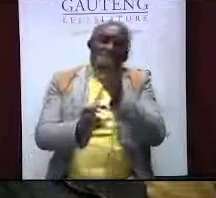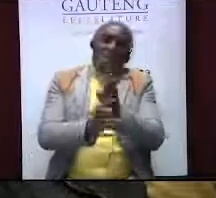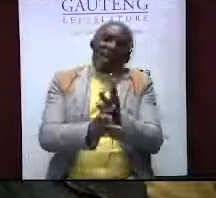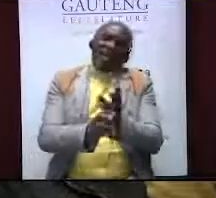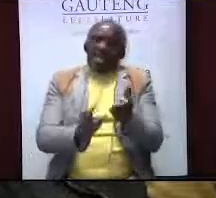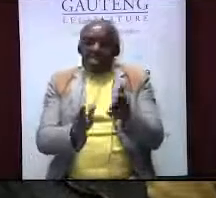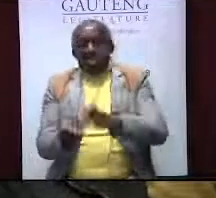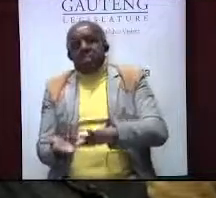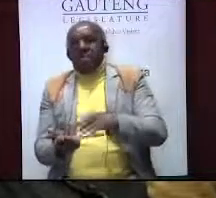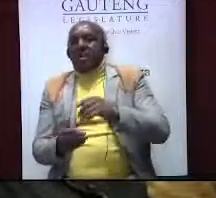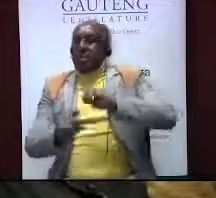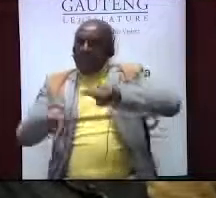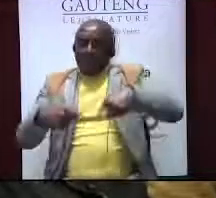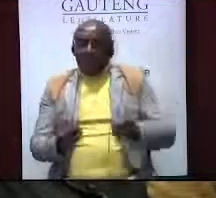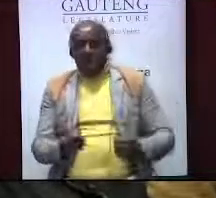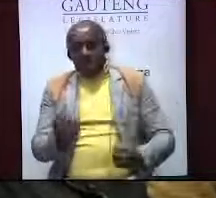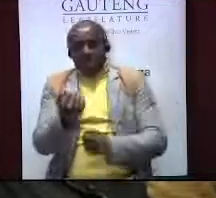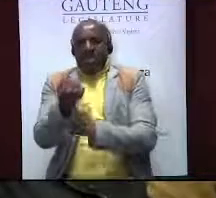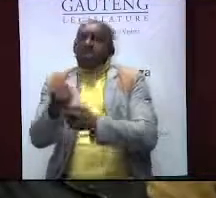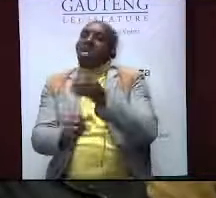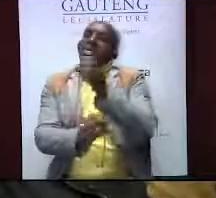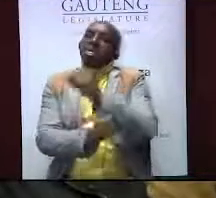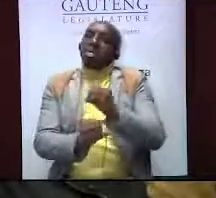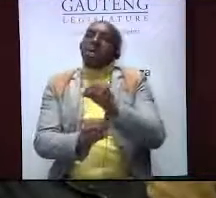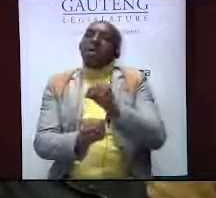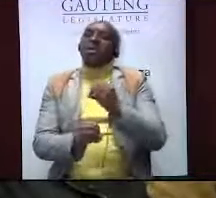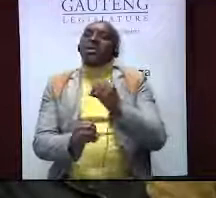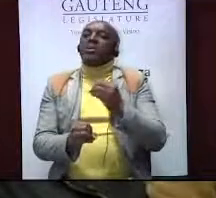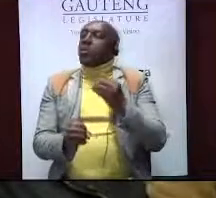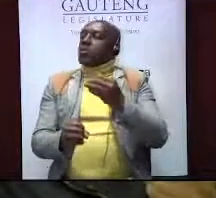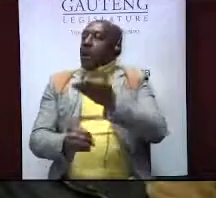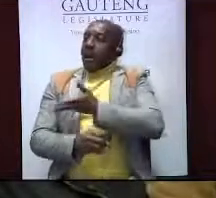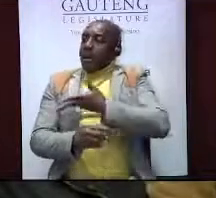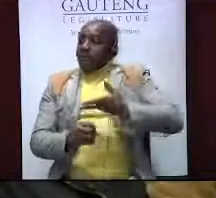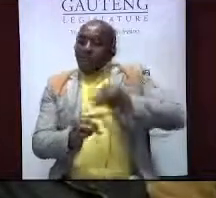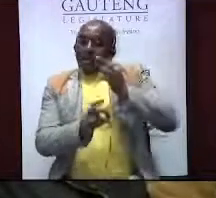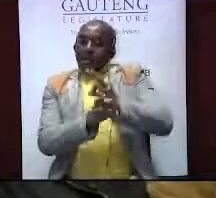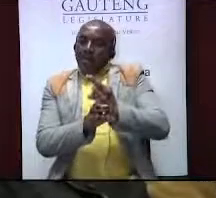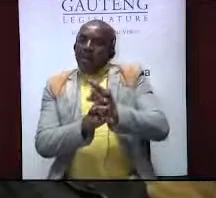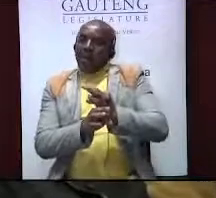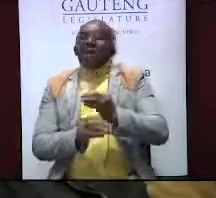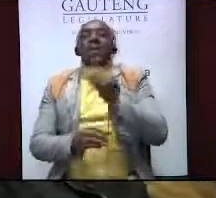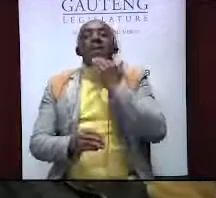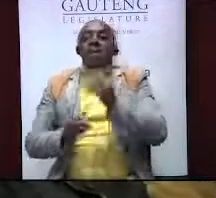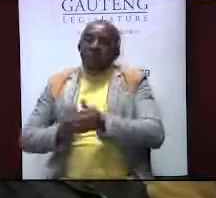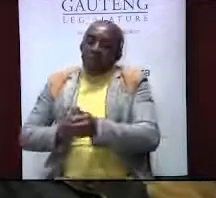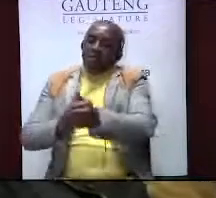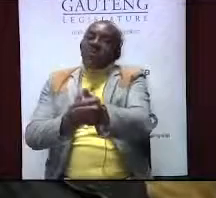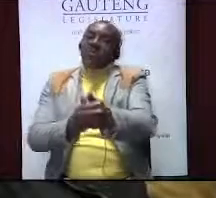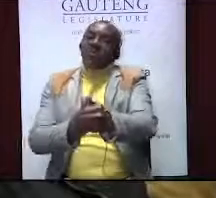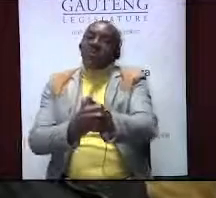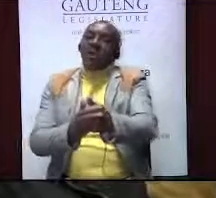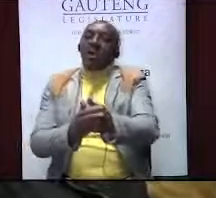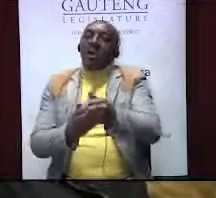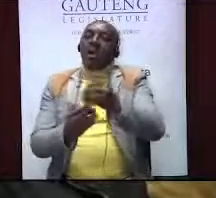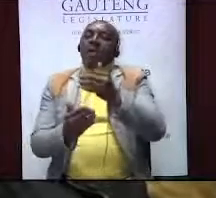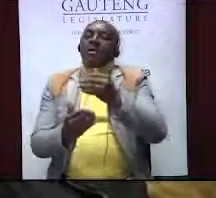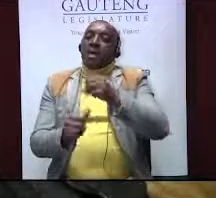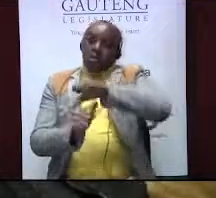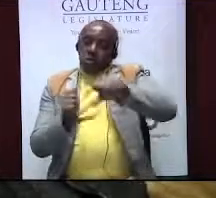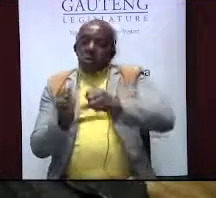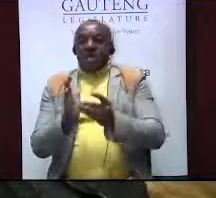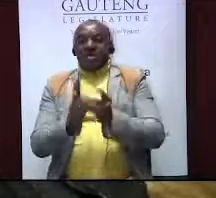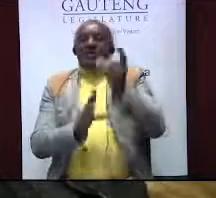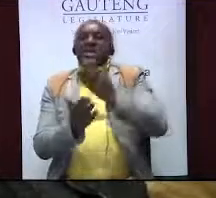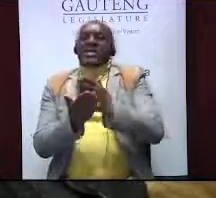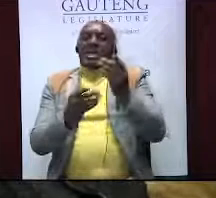a ba khona go khotatsiwa ne so here ka bo mamuruti le bo ntate muruti le our leaders in the church wa ira hala gore social development